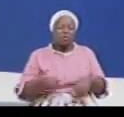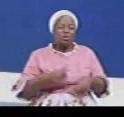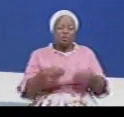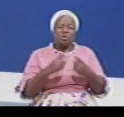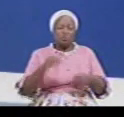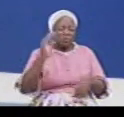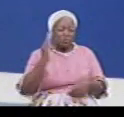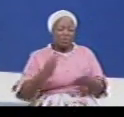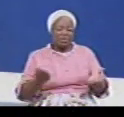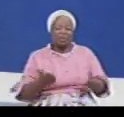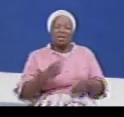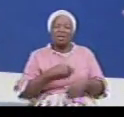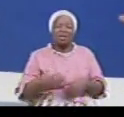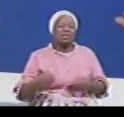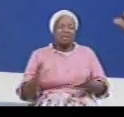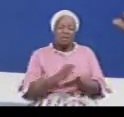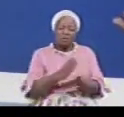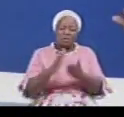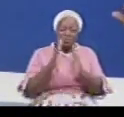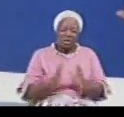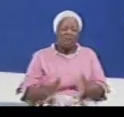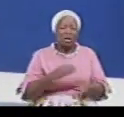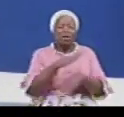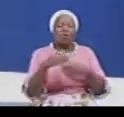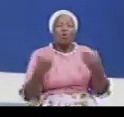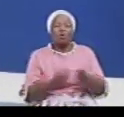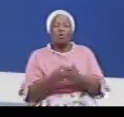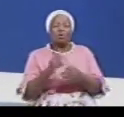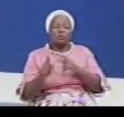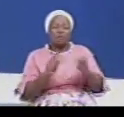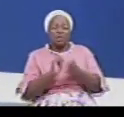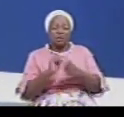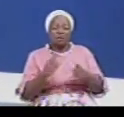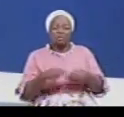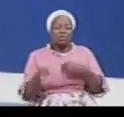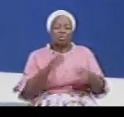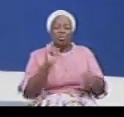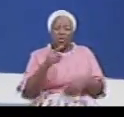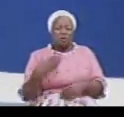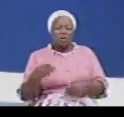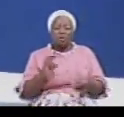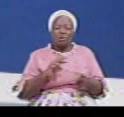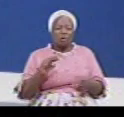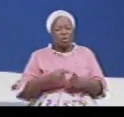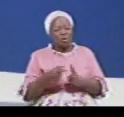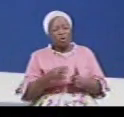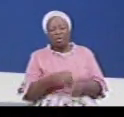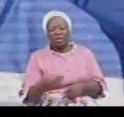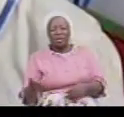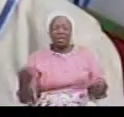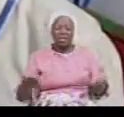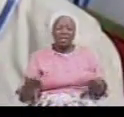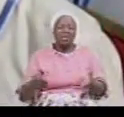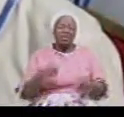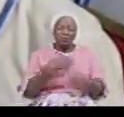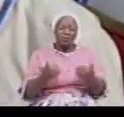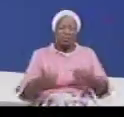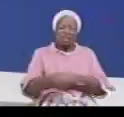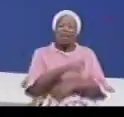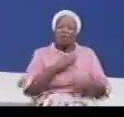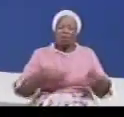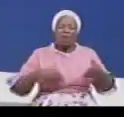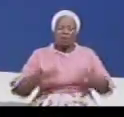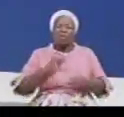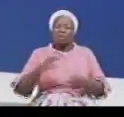the choristers, and all the ministrations going on here today, the Spirit of God will take over. And a kind